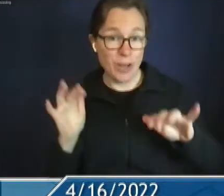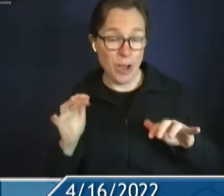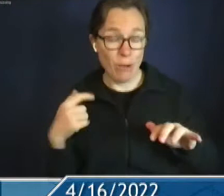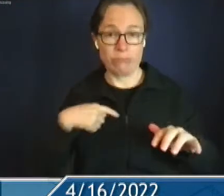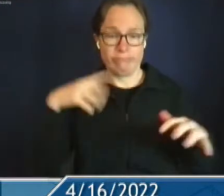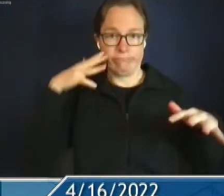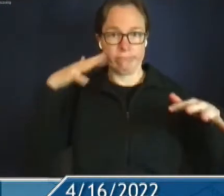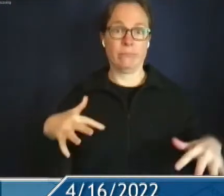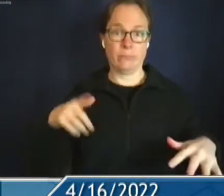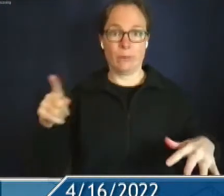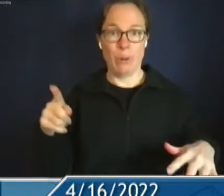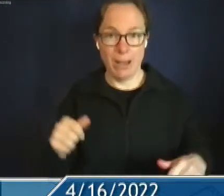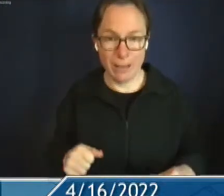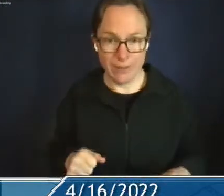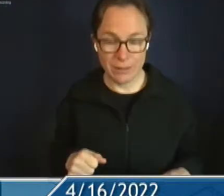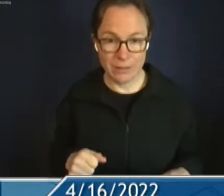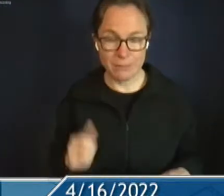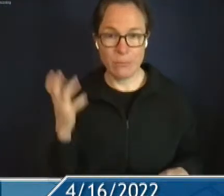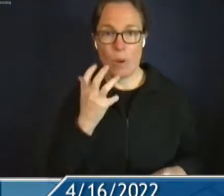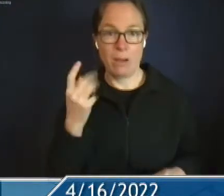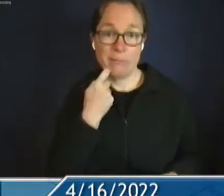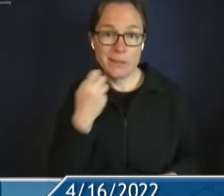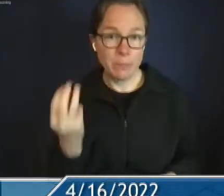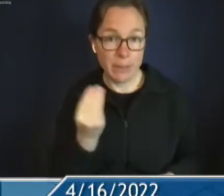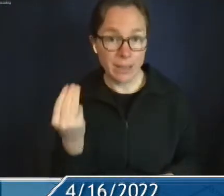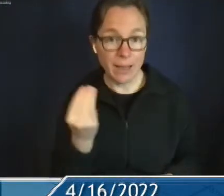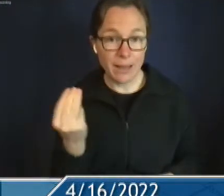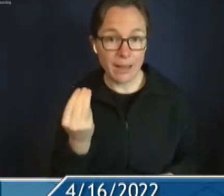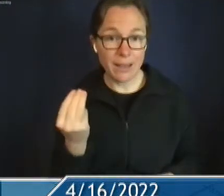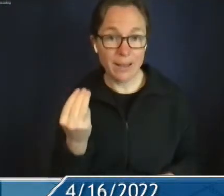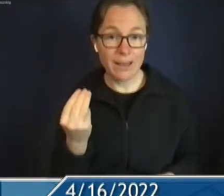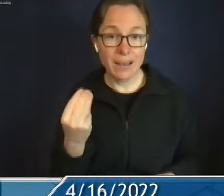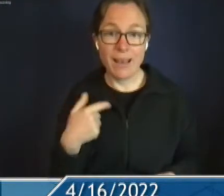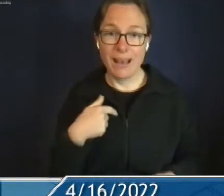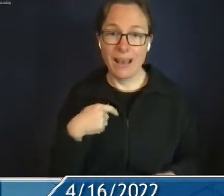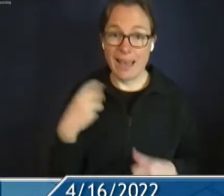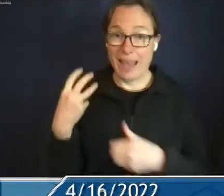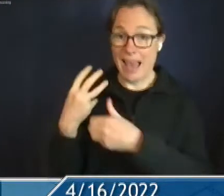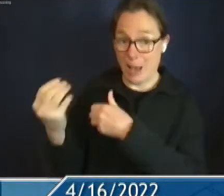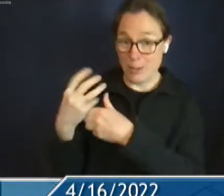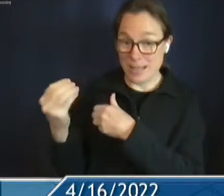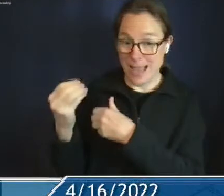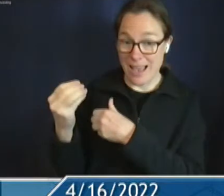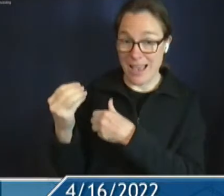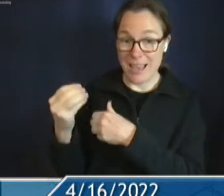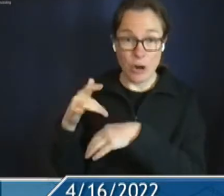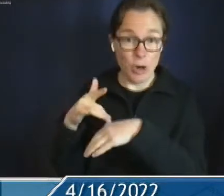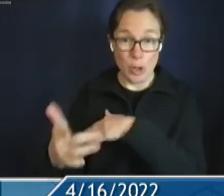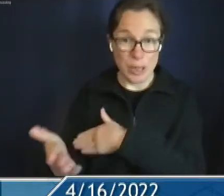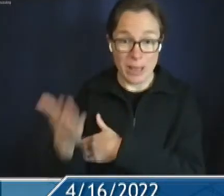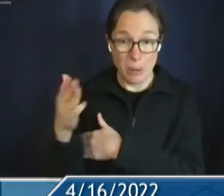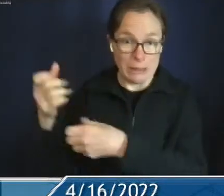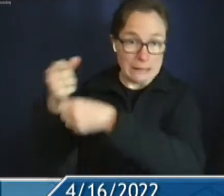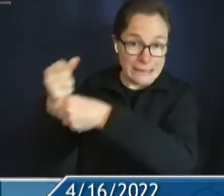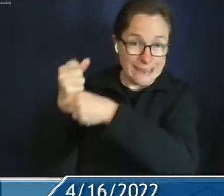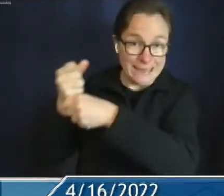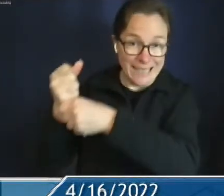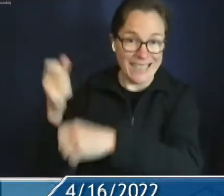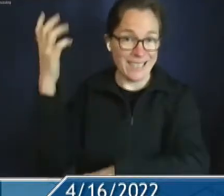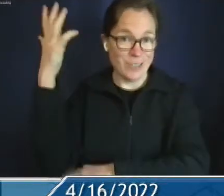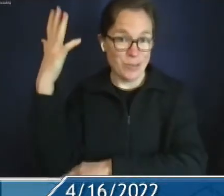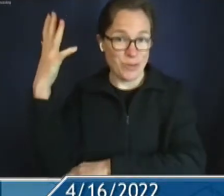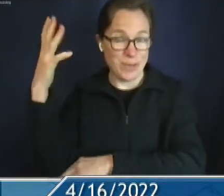off guard in terms of the severity on Monday, I'm not the only one that went out there at some really early hour shaking off wet snow